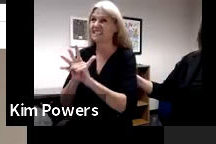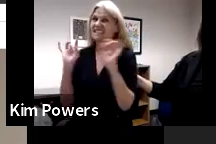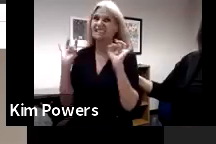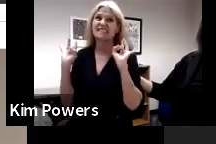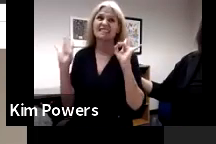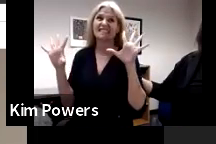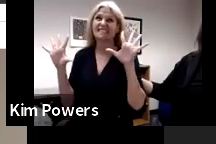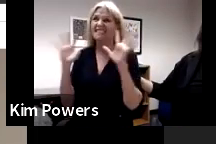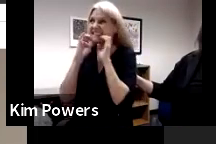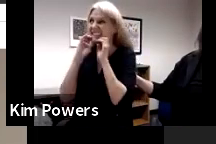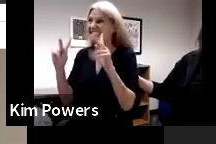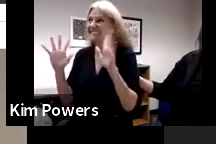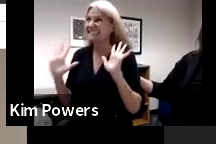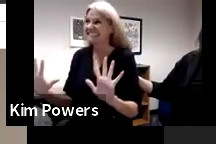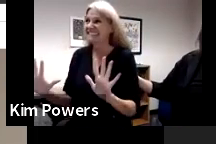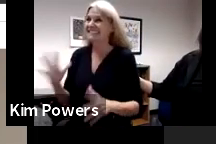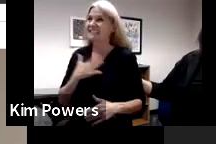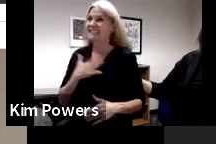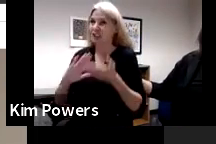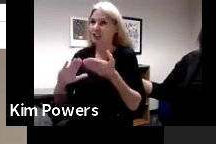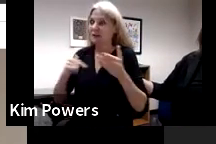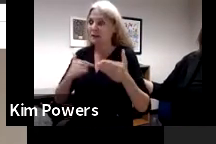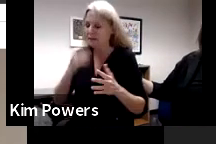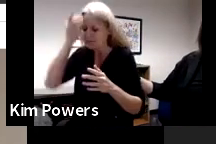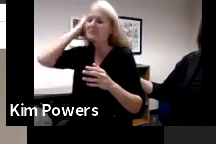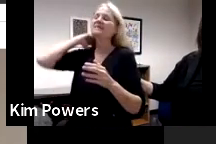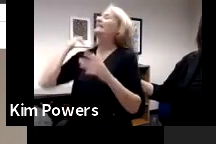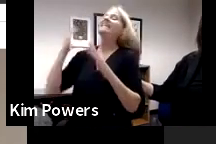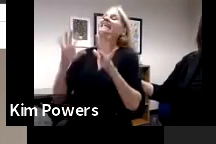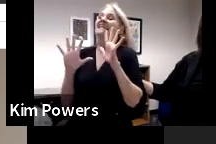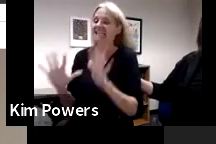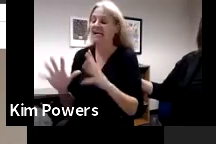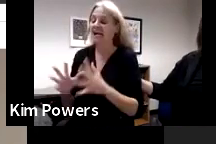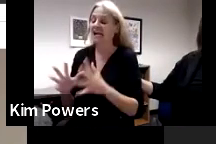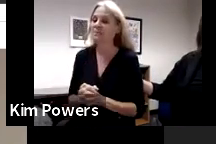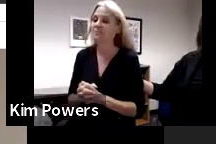getting access to the internet through tactile interpreting,